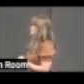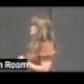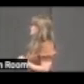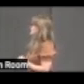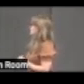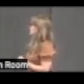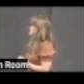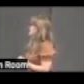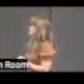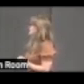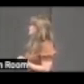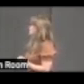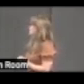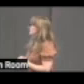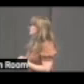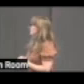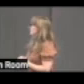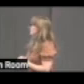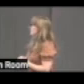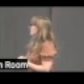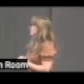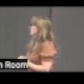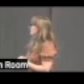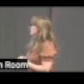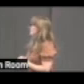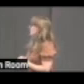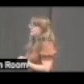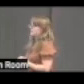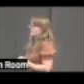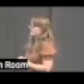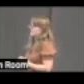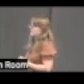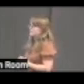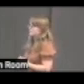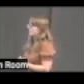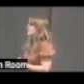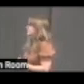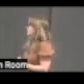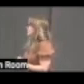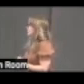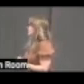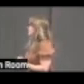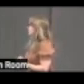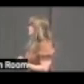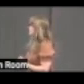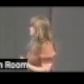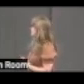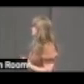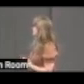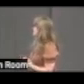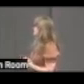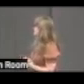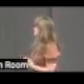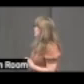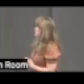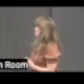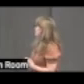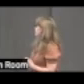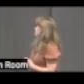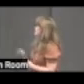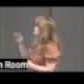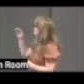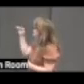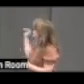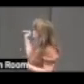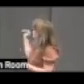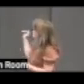that got competition had intermission success, whereas only about 37% of the other ones didn't.